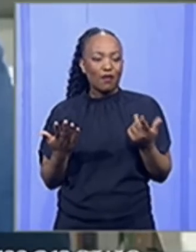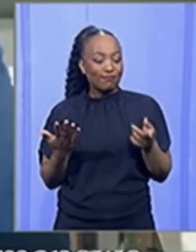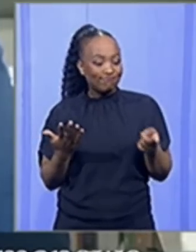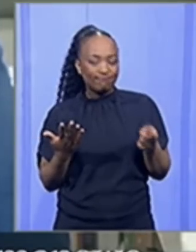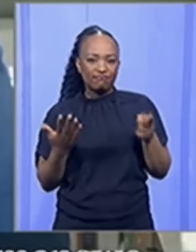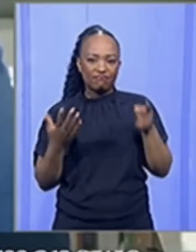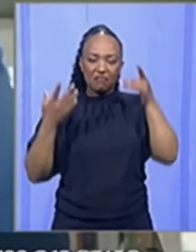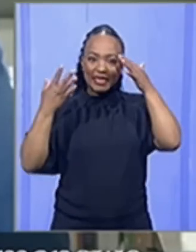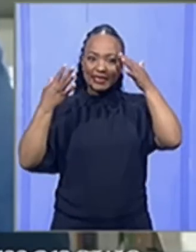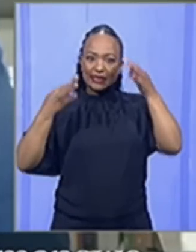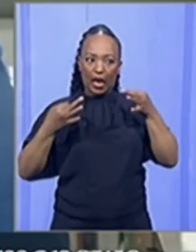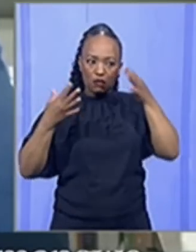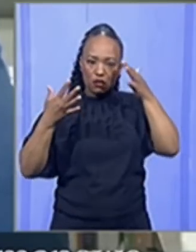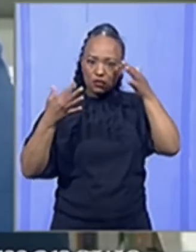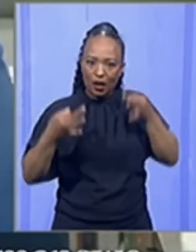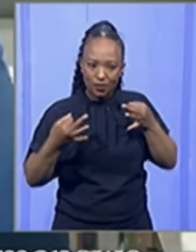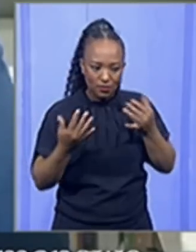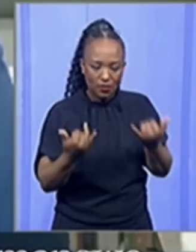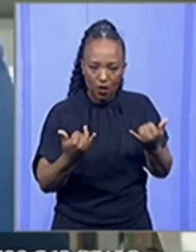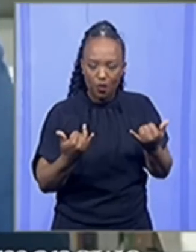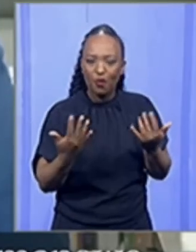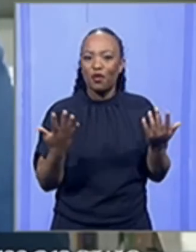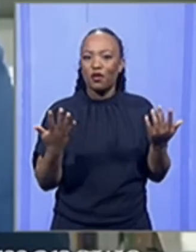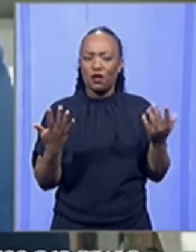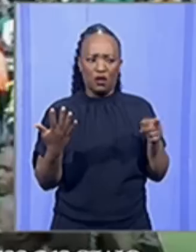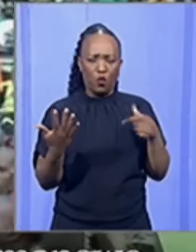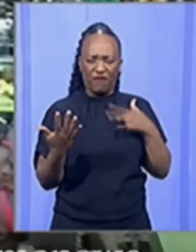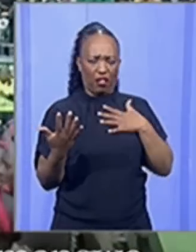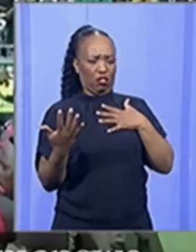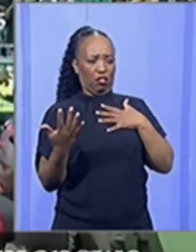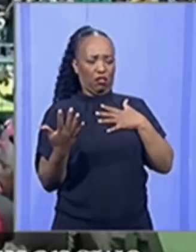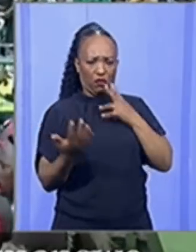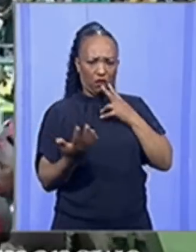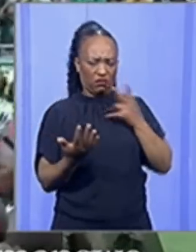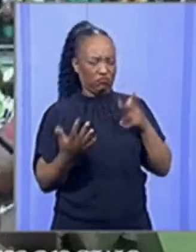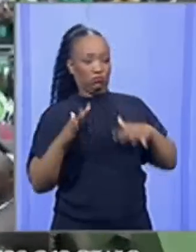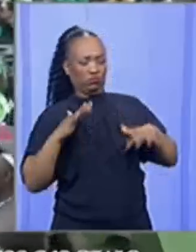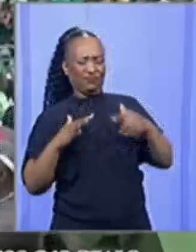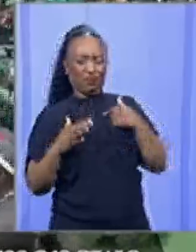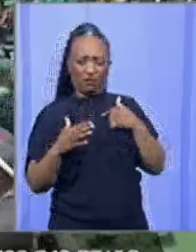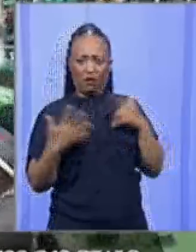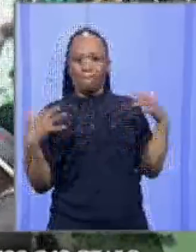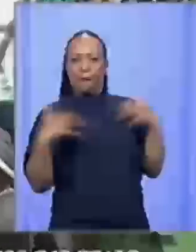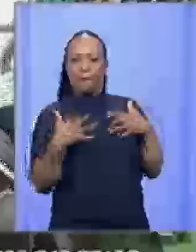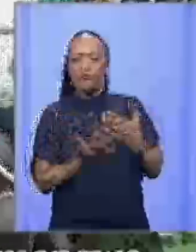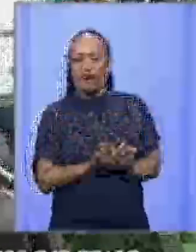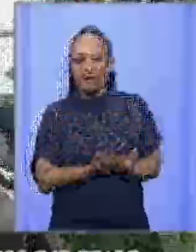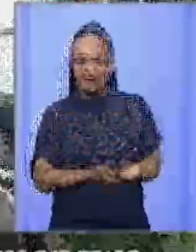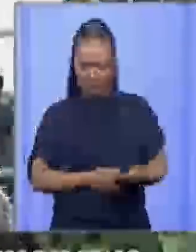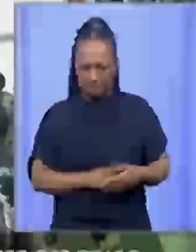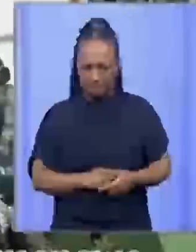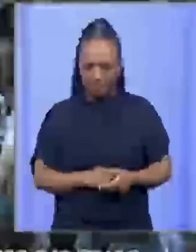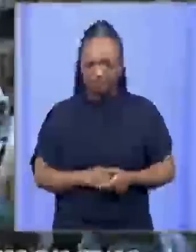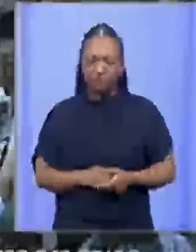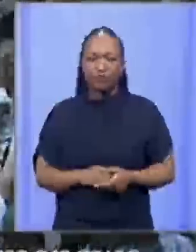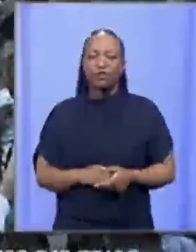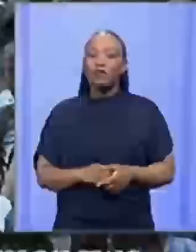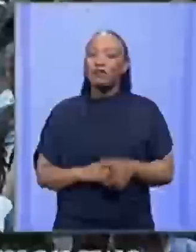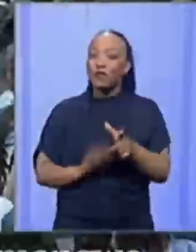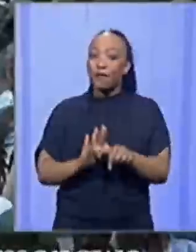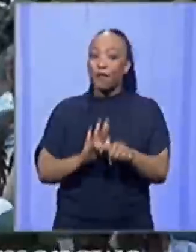decisions that are taken would mostly surprise many people. Ntlha e botlhokwa ke gore tlhaelo eno